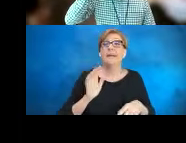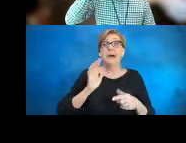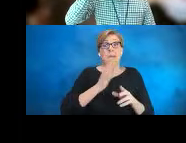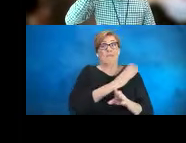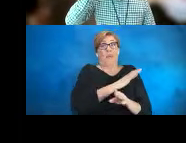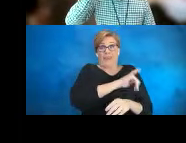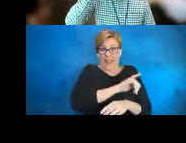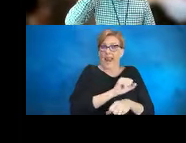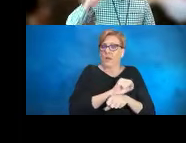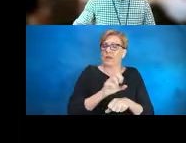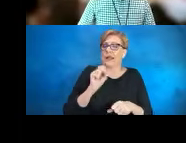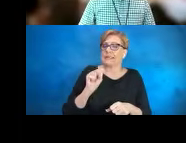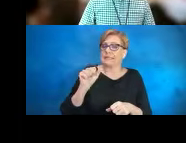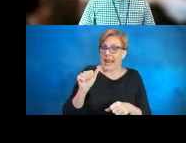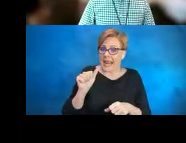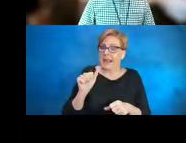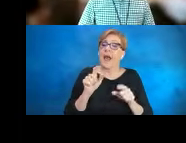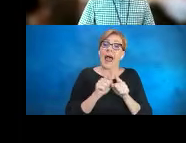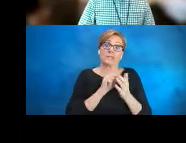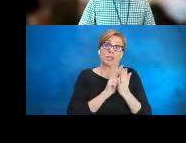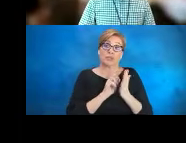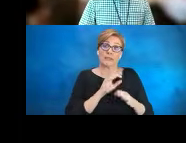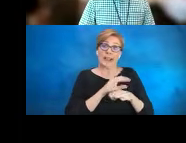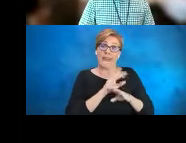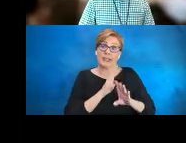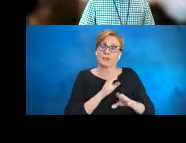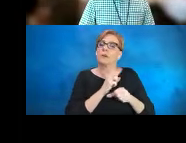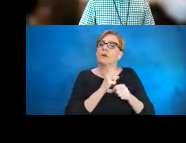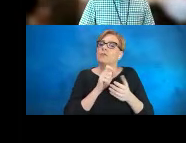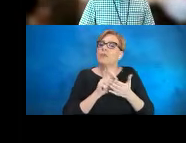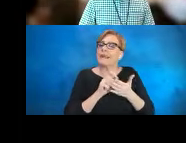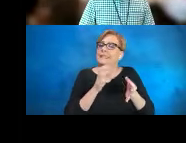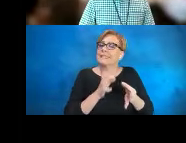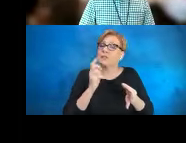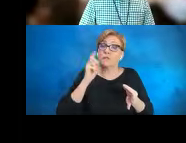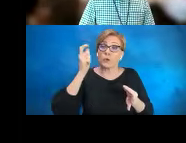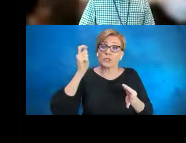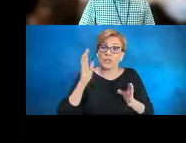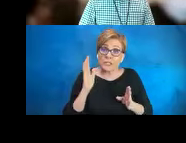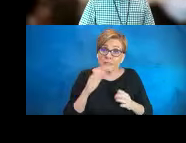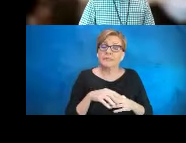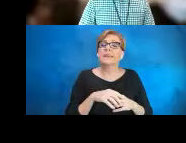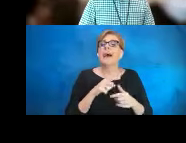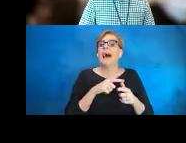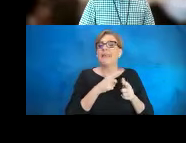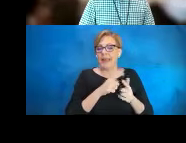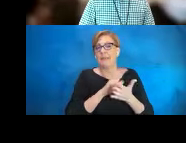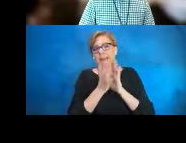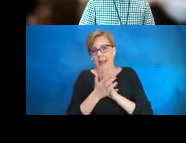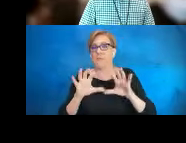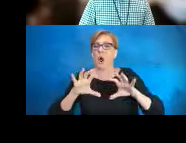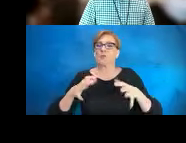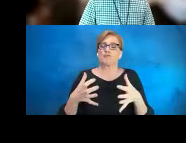for almost 9 years, first as an attorney advisor, writing decisions for judges, and then as a group supervisor in the Office of